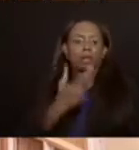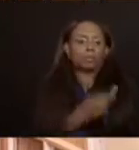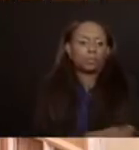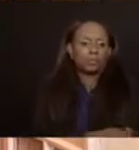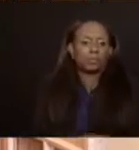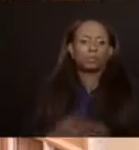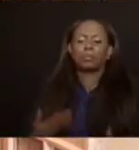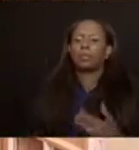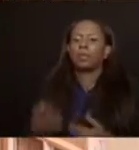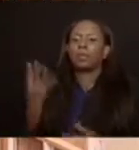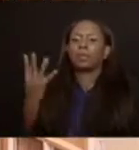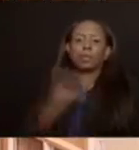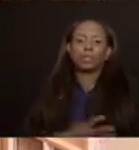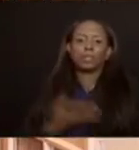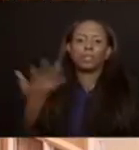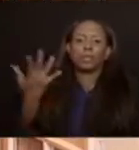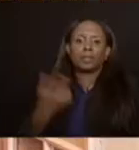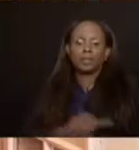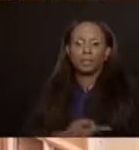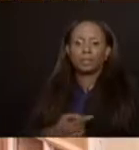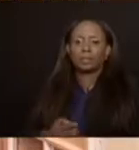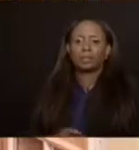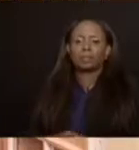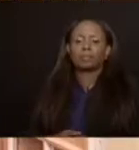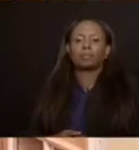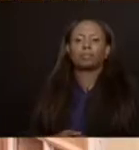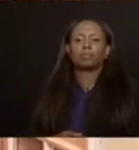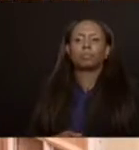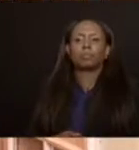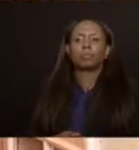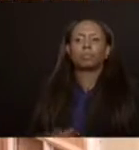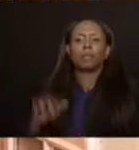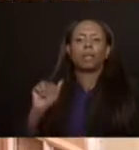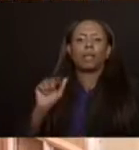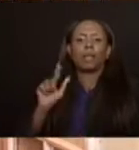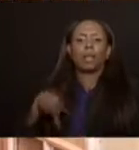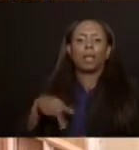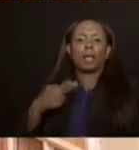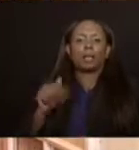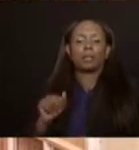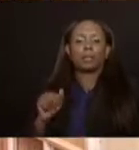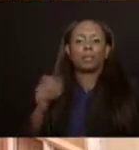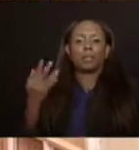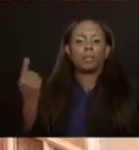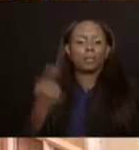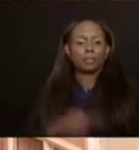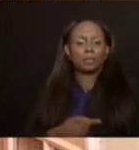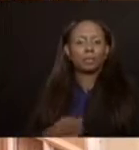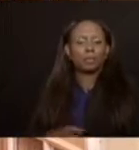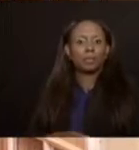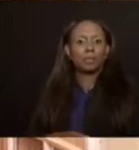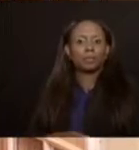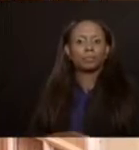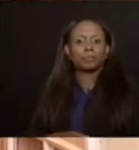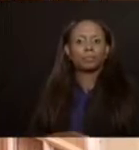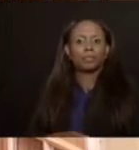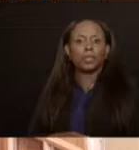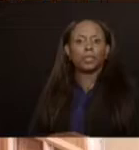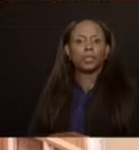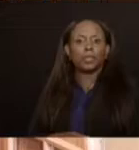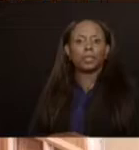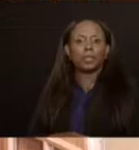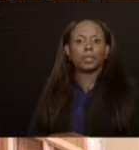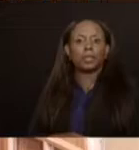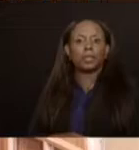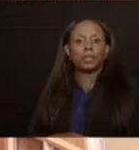5 days, I believe, and with Alpha 5 days or so. So the doctors have recommended that period of time for